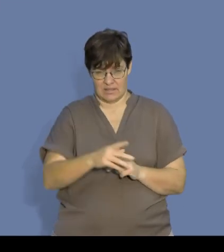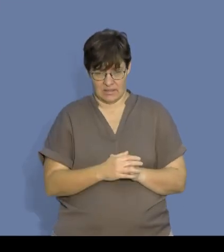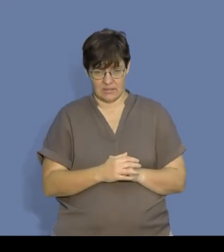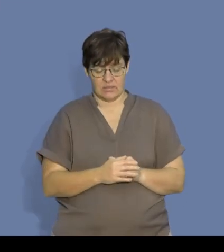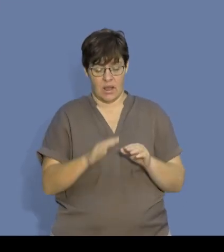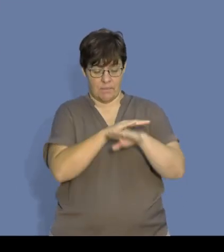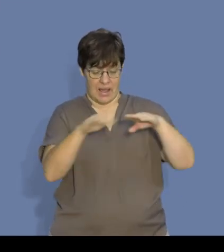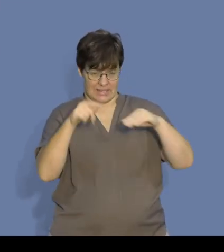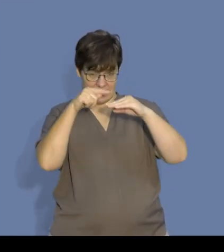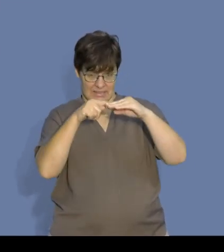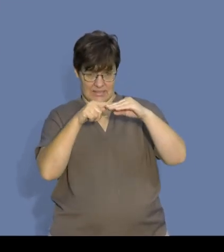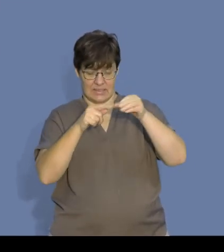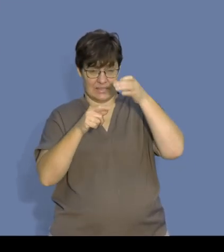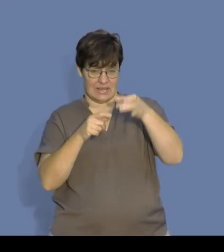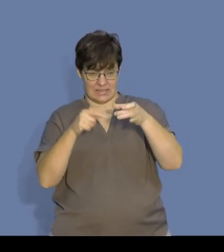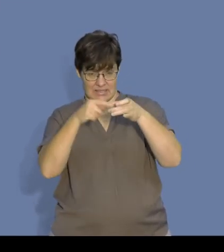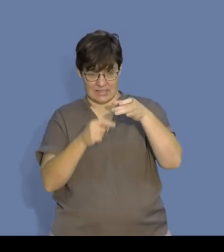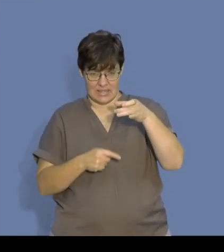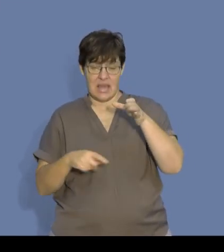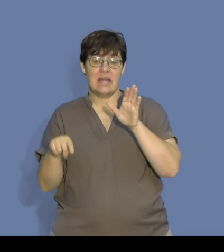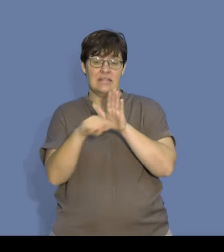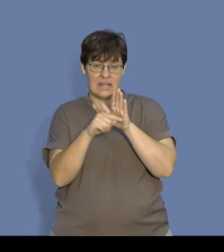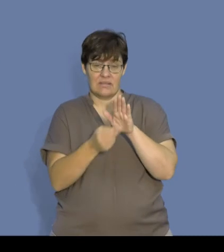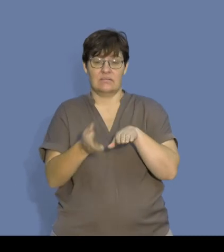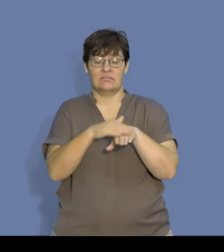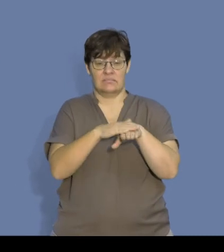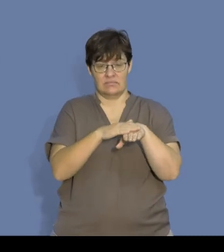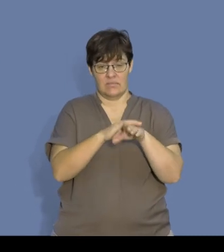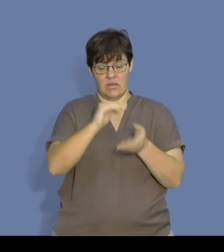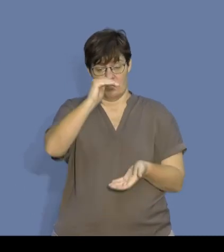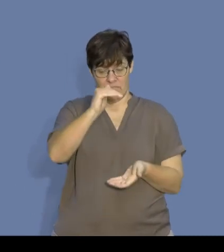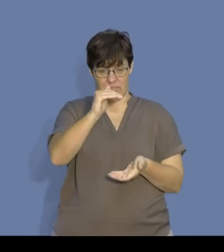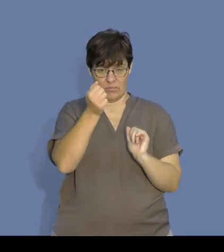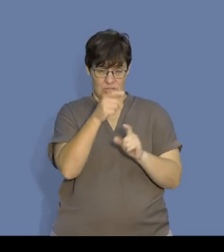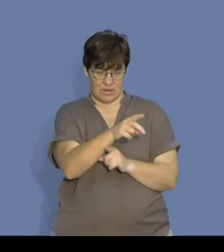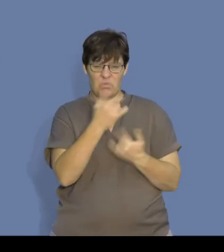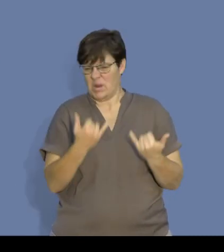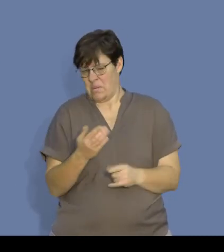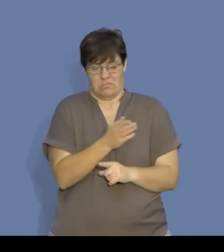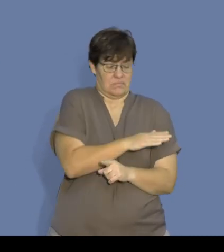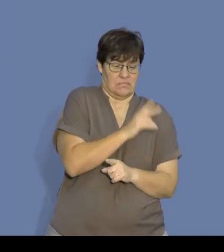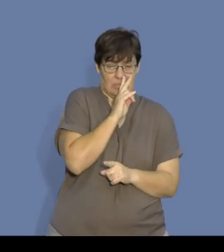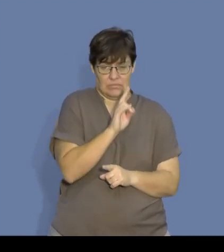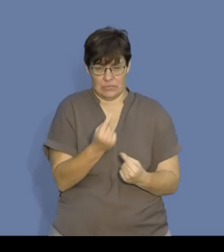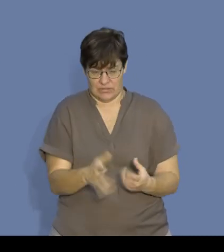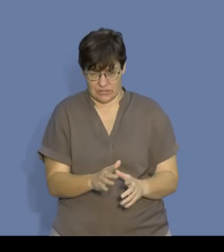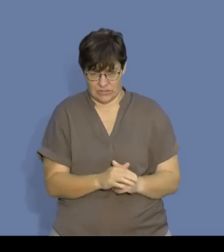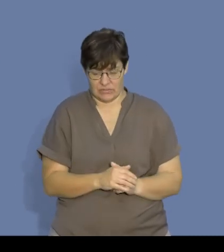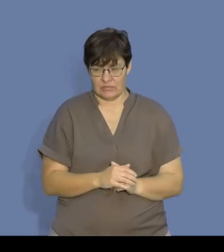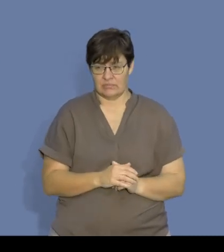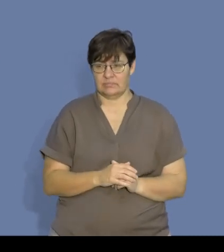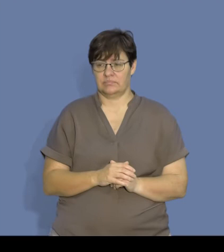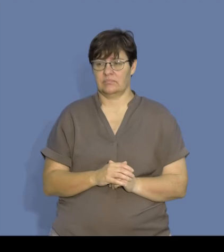place a zinc plate on top of the disk of a negatively charged electroscope. We did that just now.